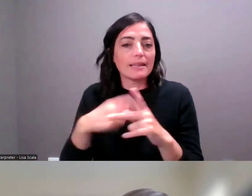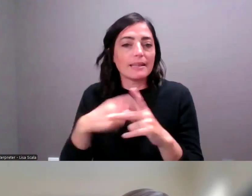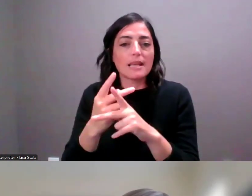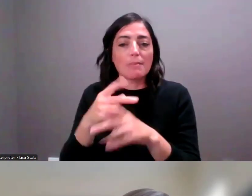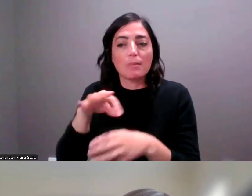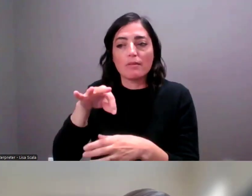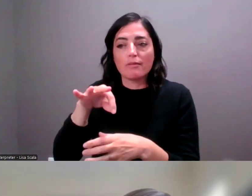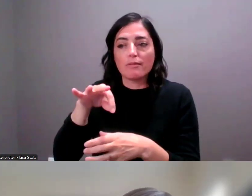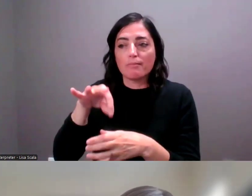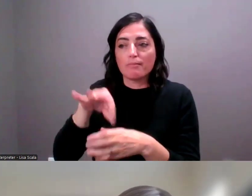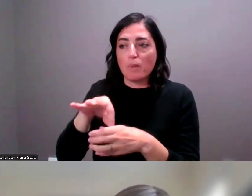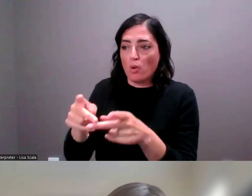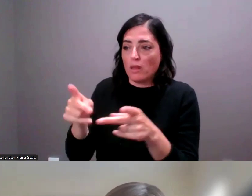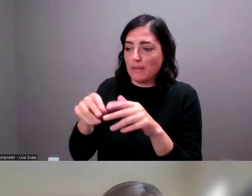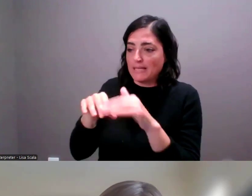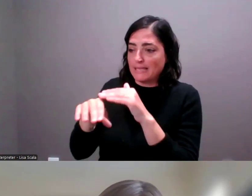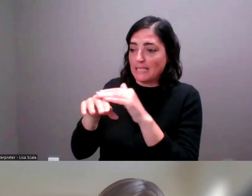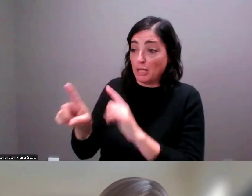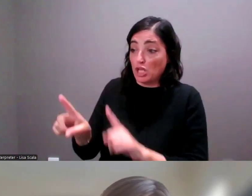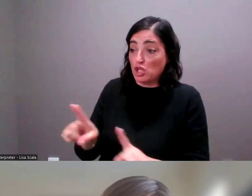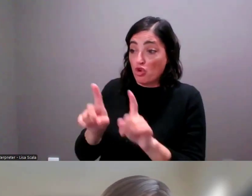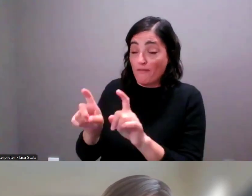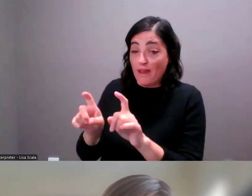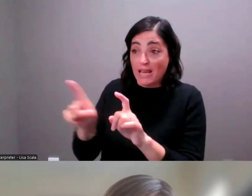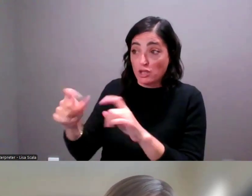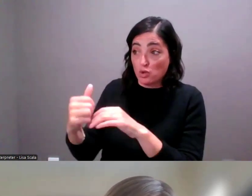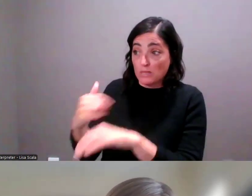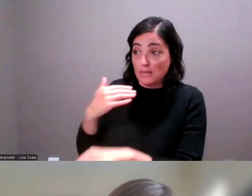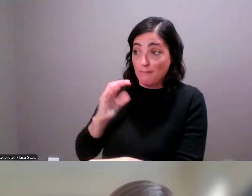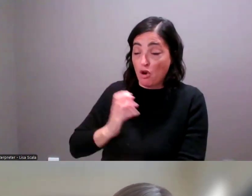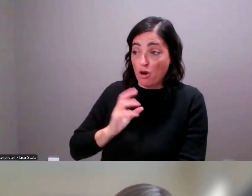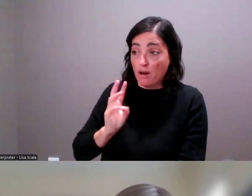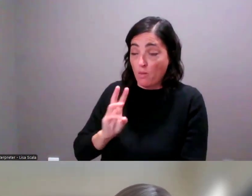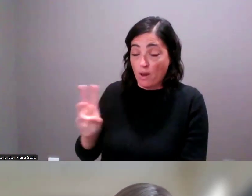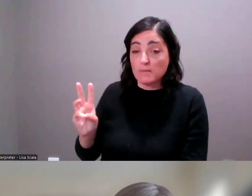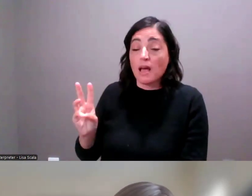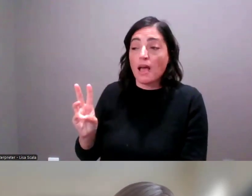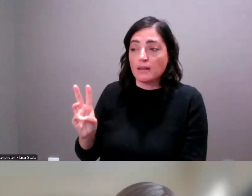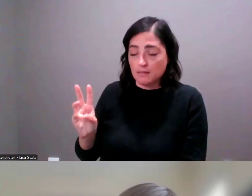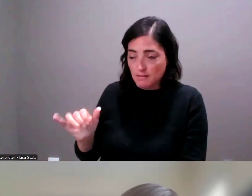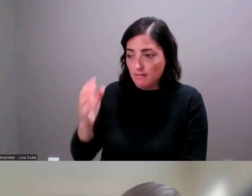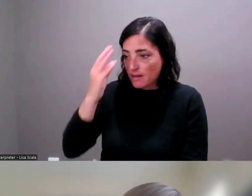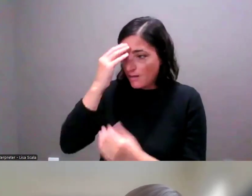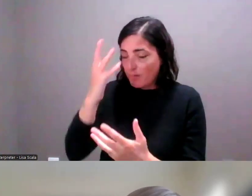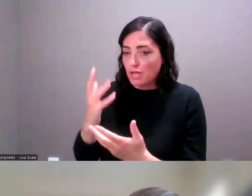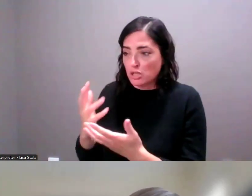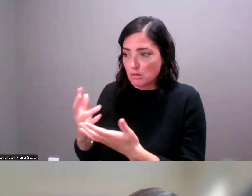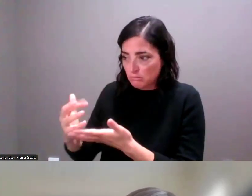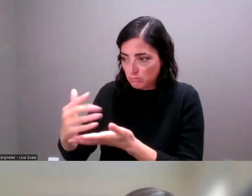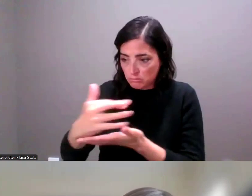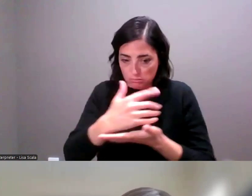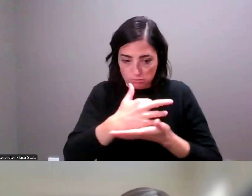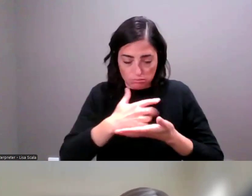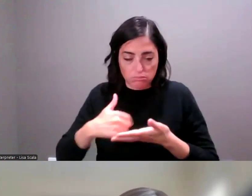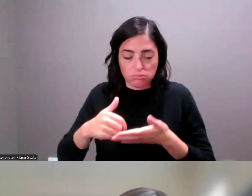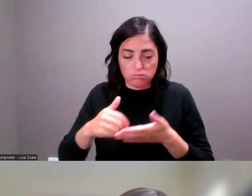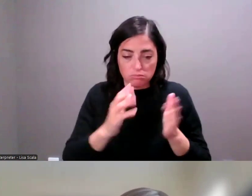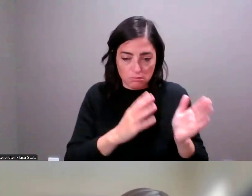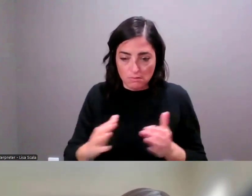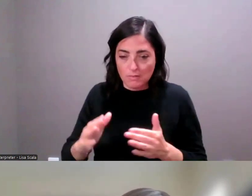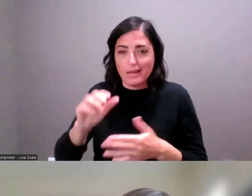of polling place accessibility surveys that people submit on our website, we compile all of it